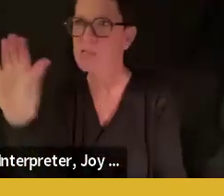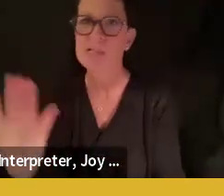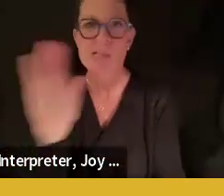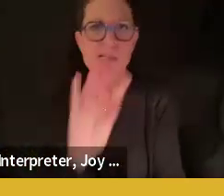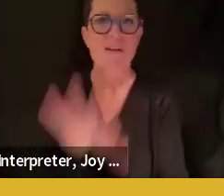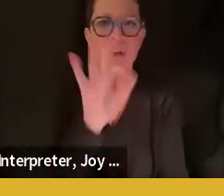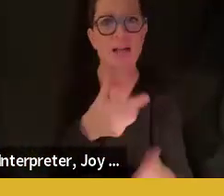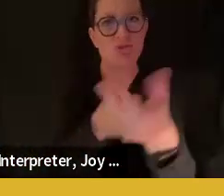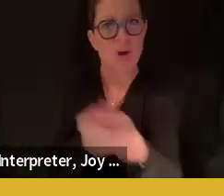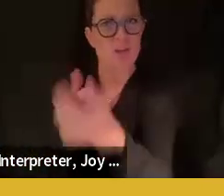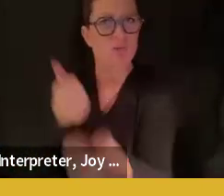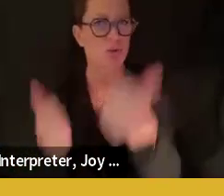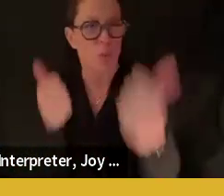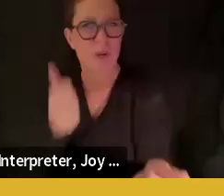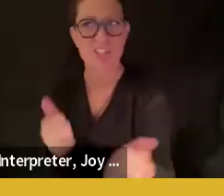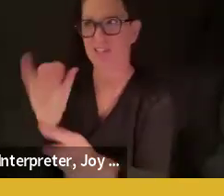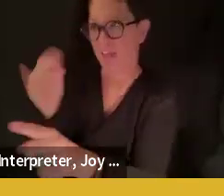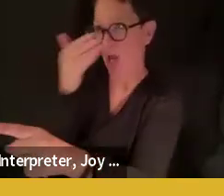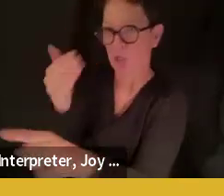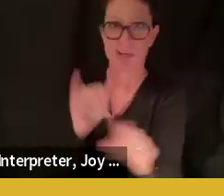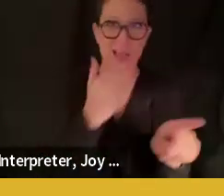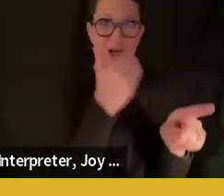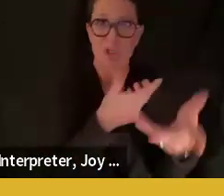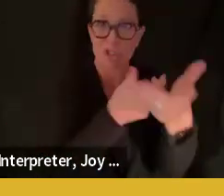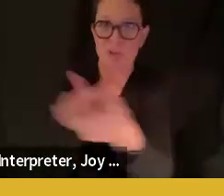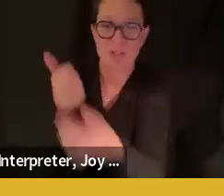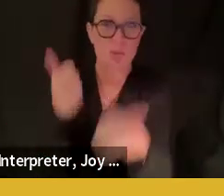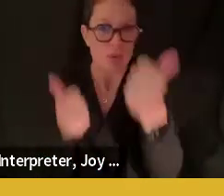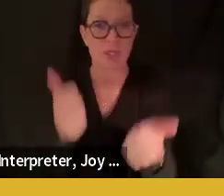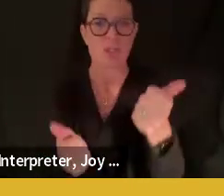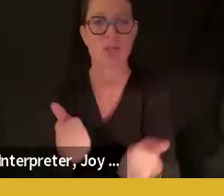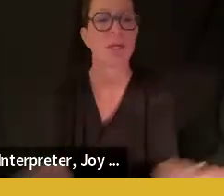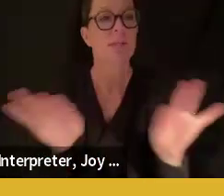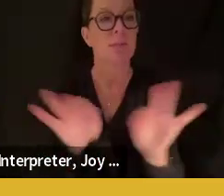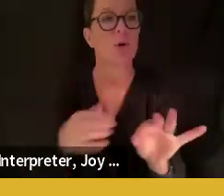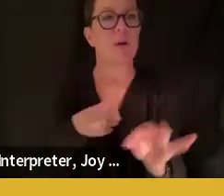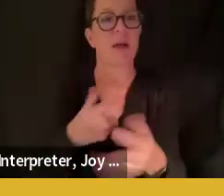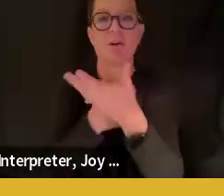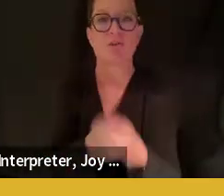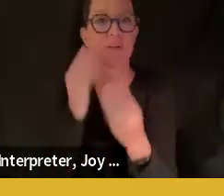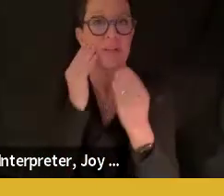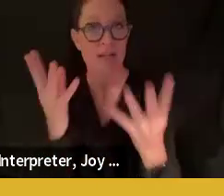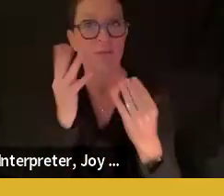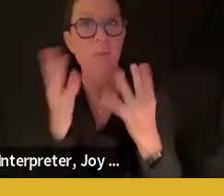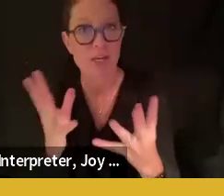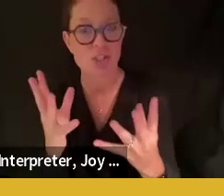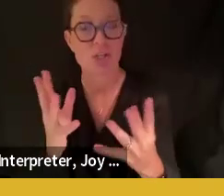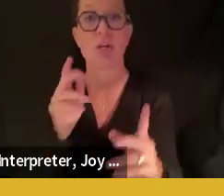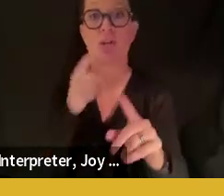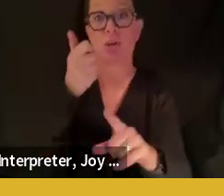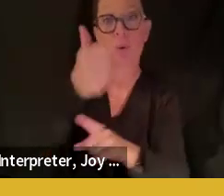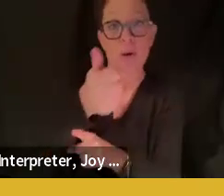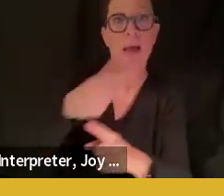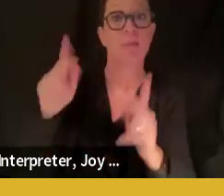information. So, we want to promote good quality sources for public health information so that you and the people around you can